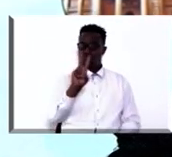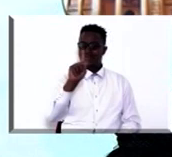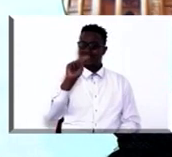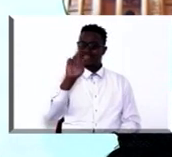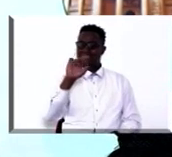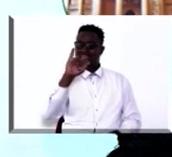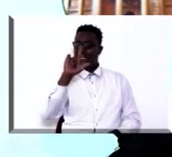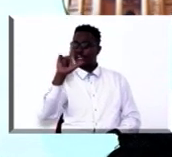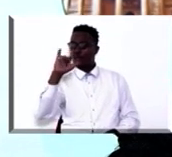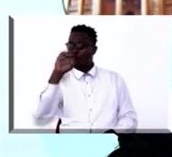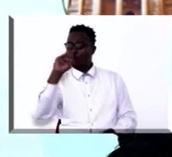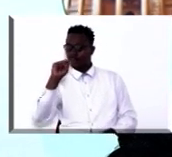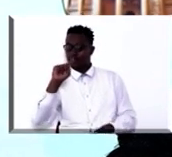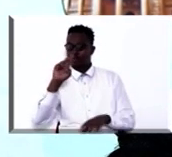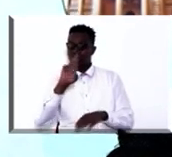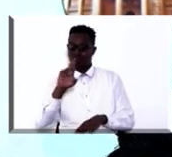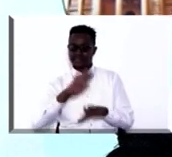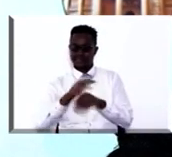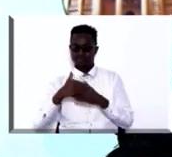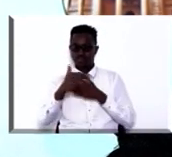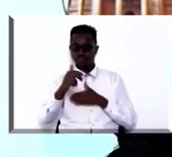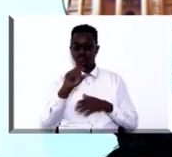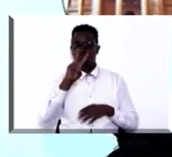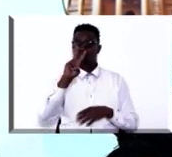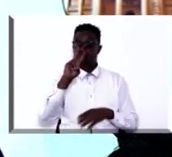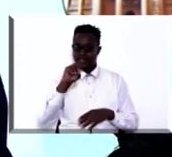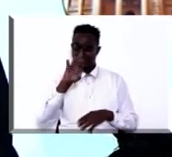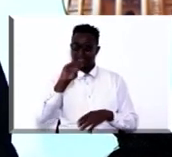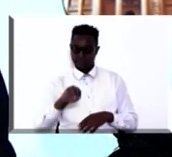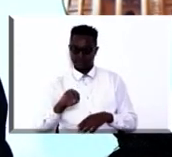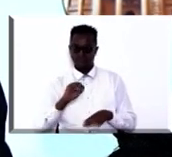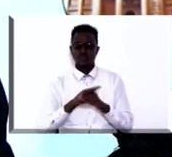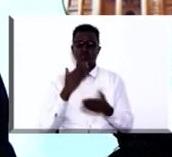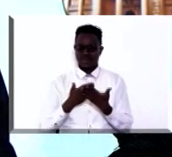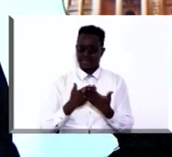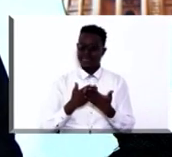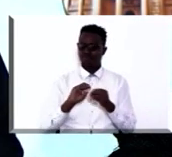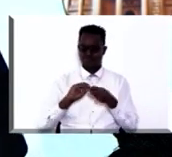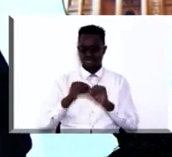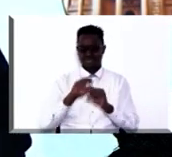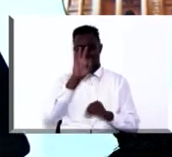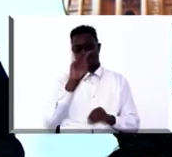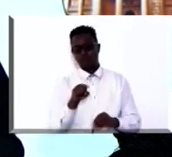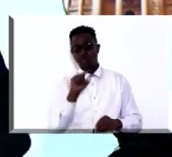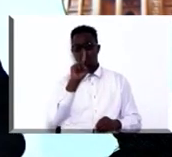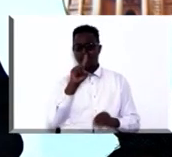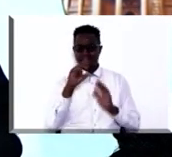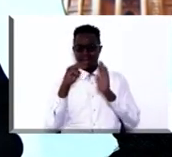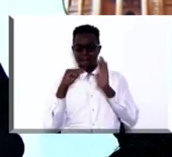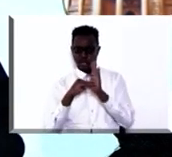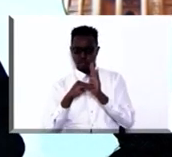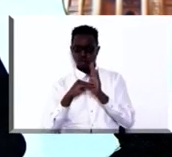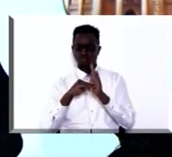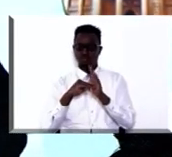2 trillion rands by 2010. We can create 3.1 million jobs in the Gauteng